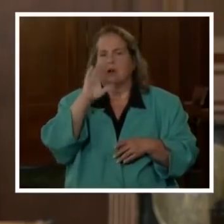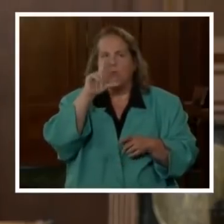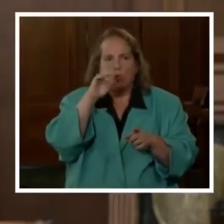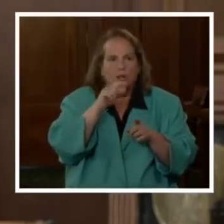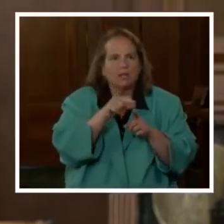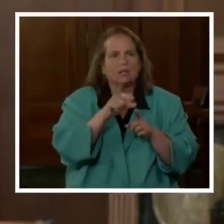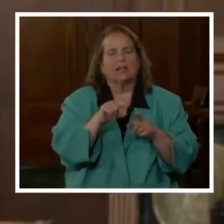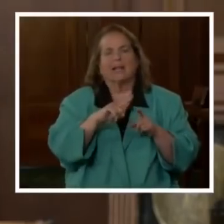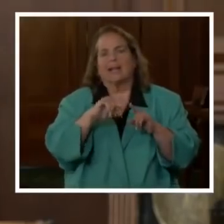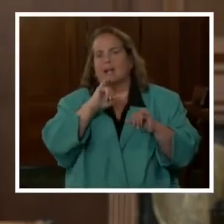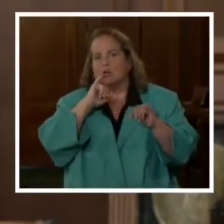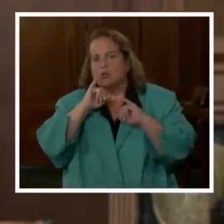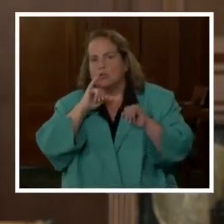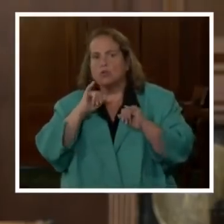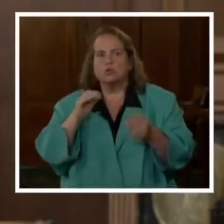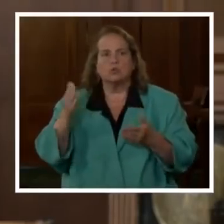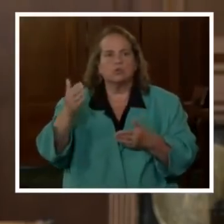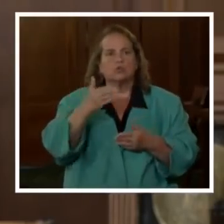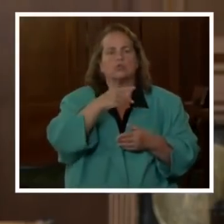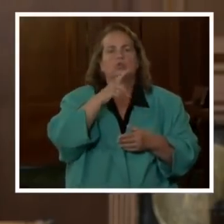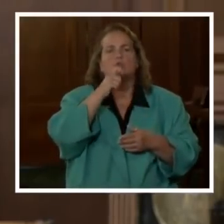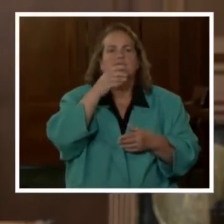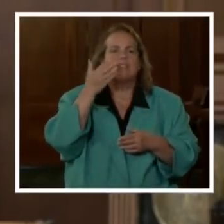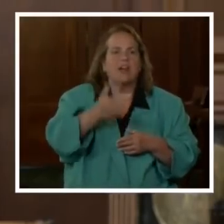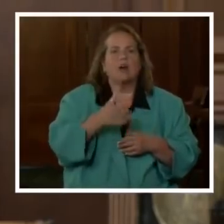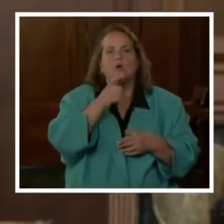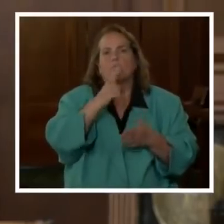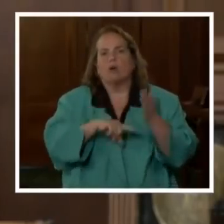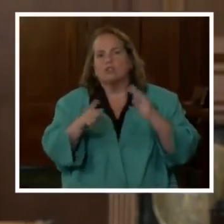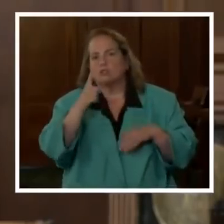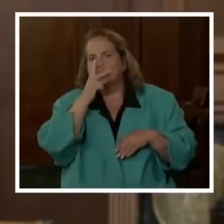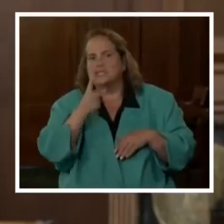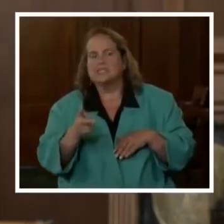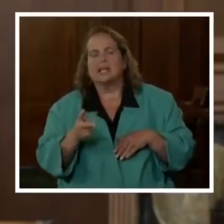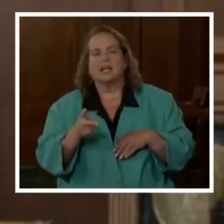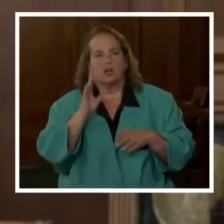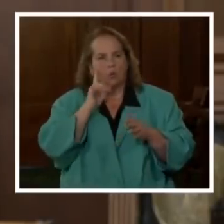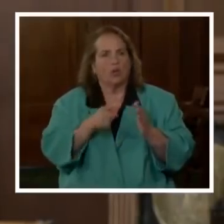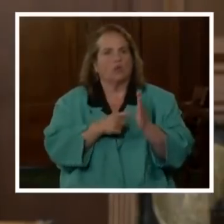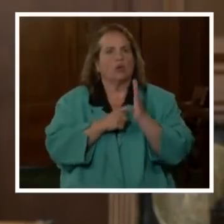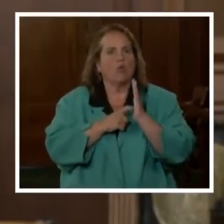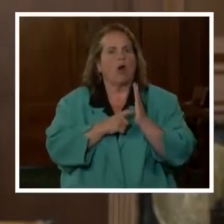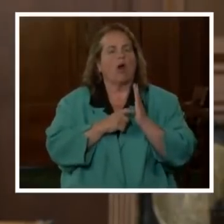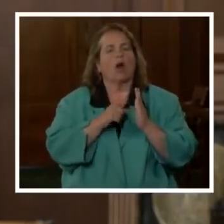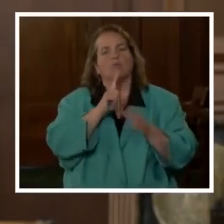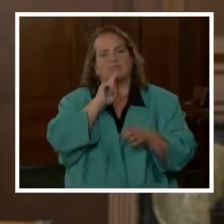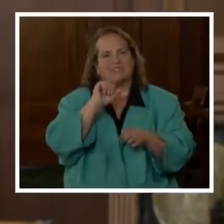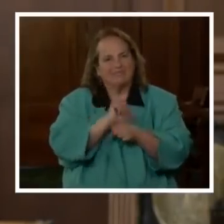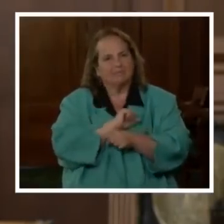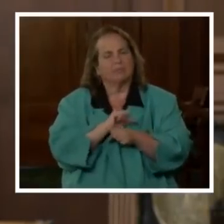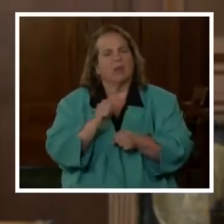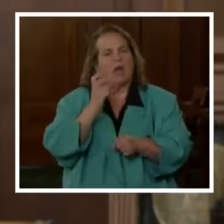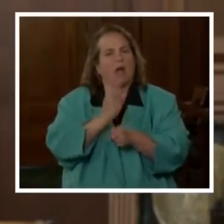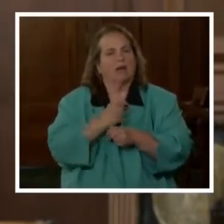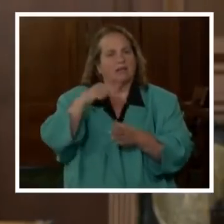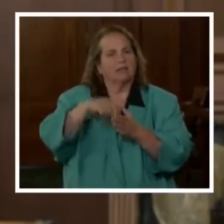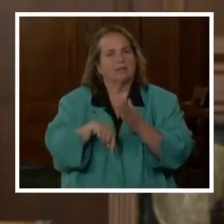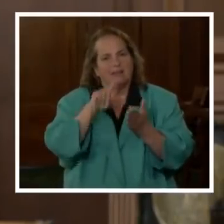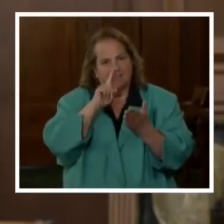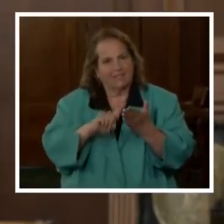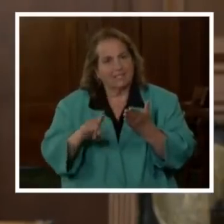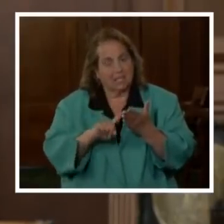involve interviews for those that were present. It's going to require a real investigation, which would have occurred